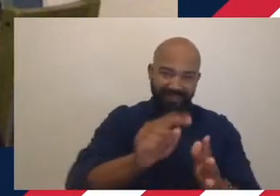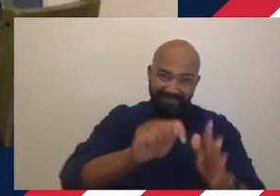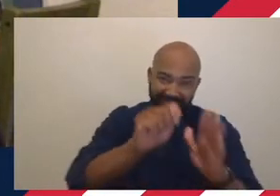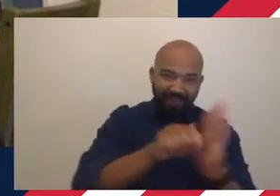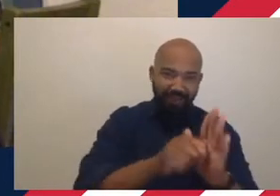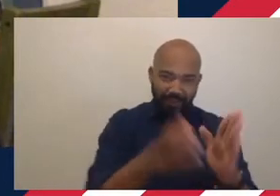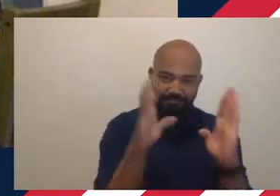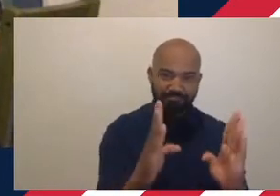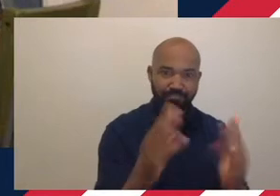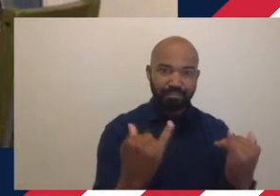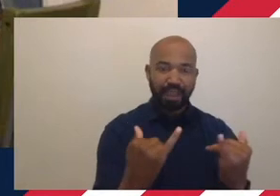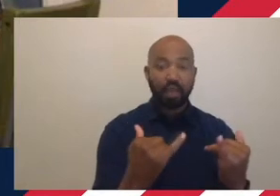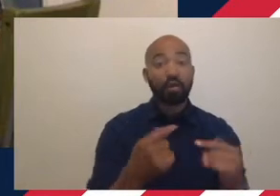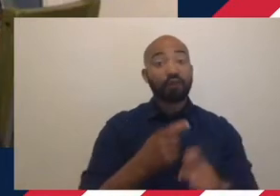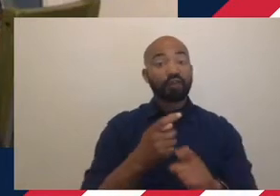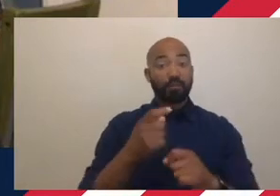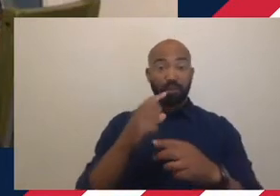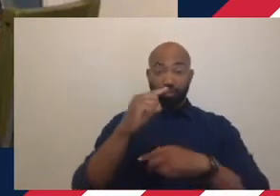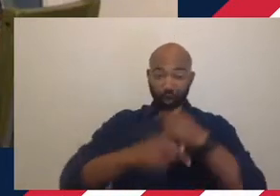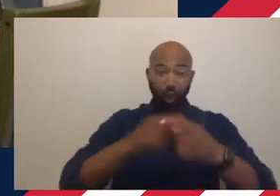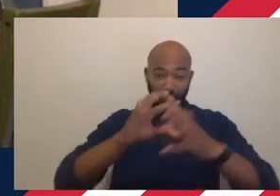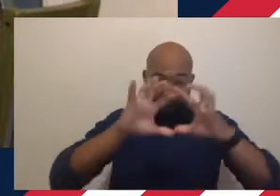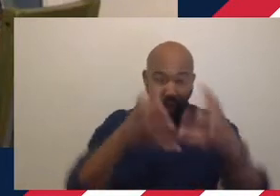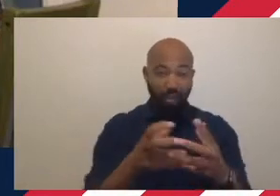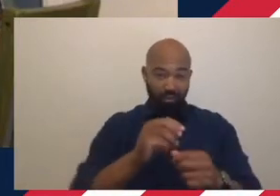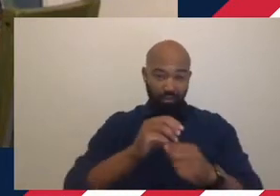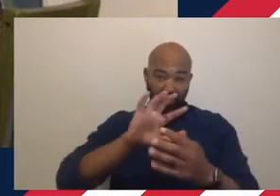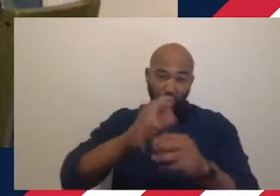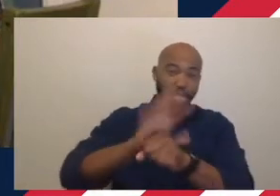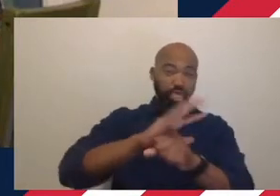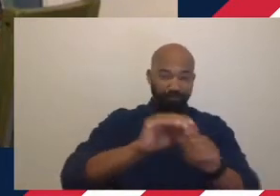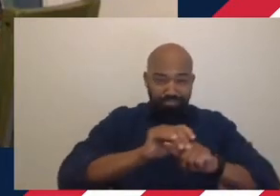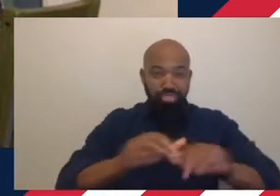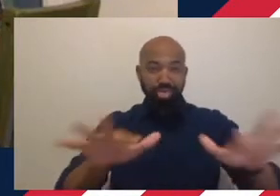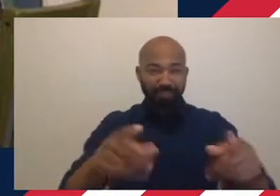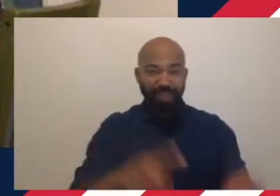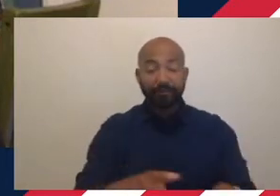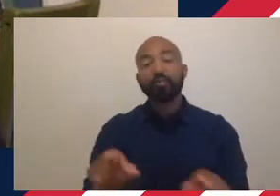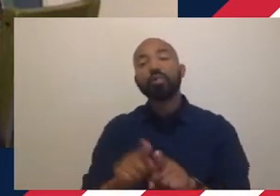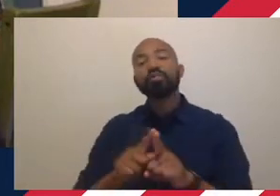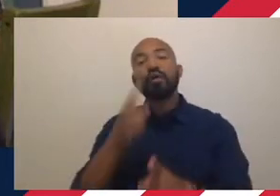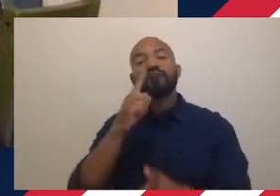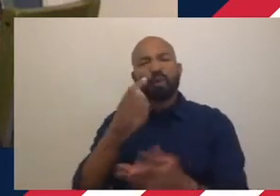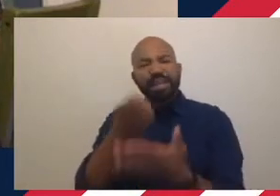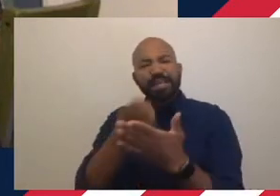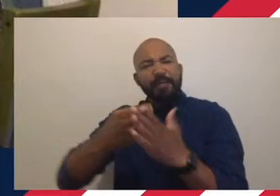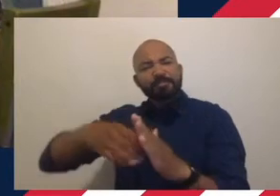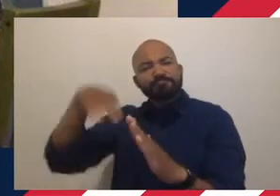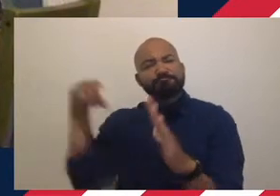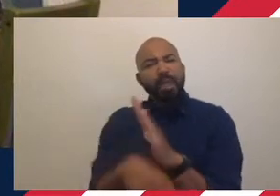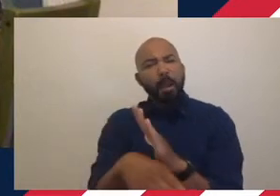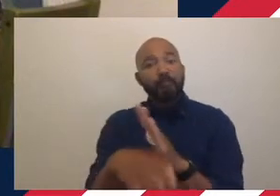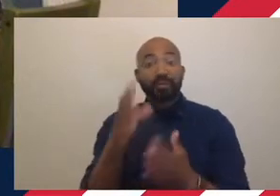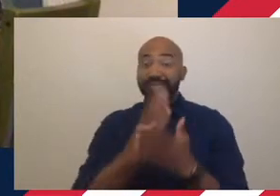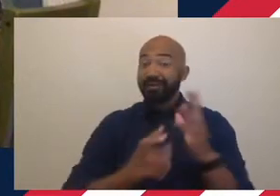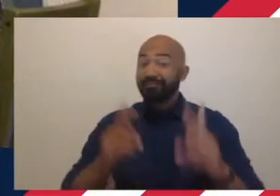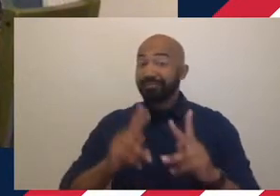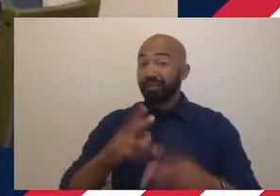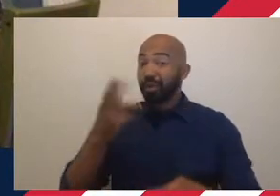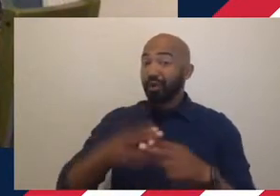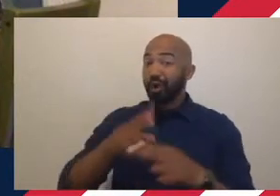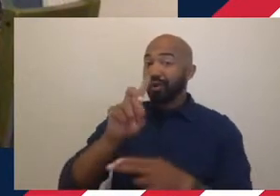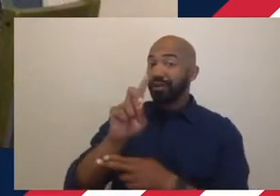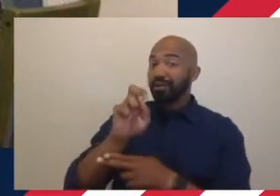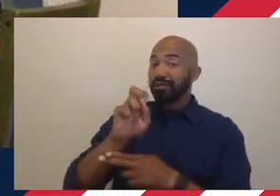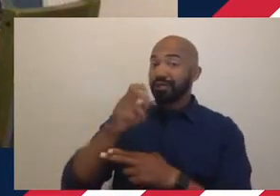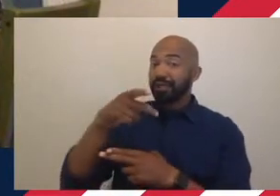our global pandemic to the devastating economic recession, some might call depression, caused by Donald